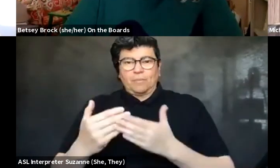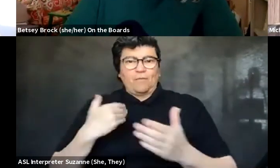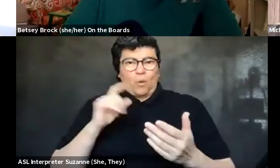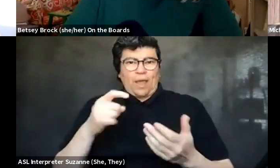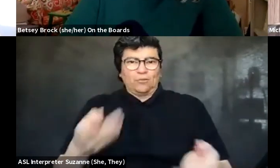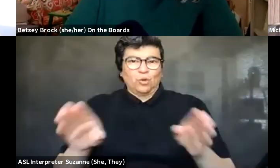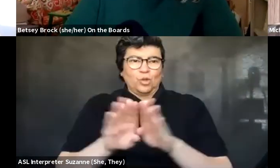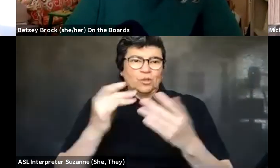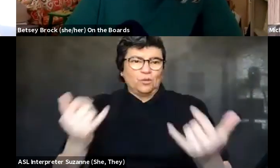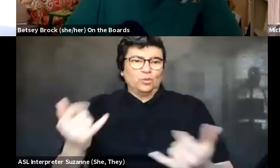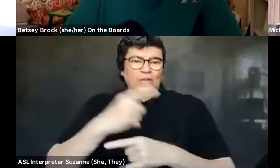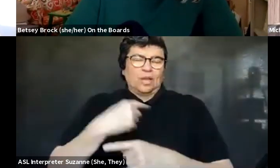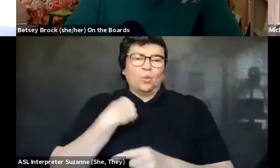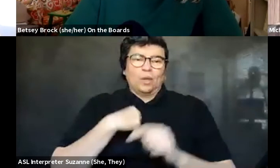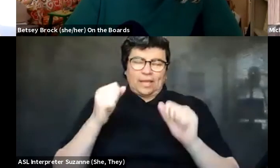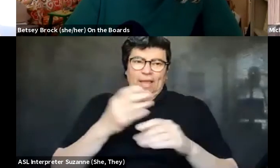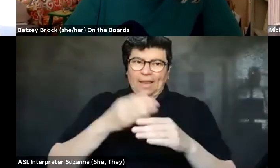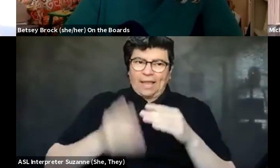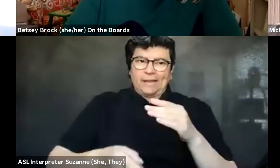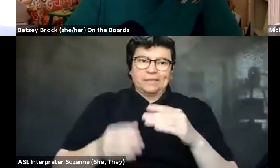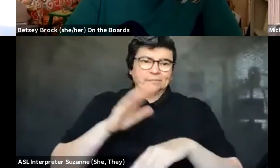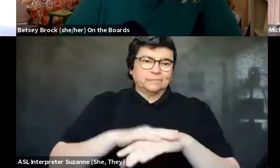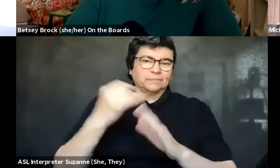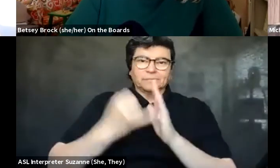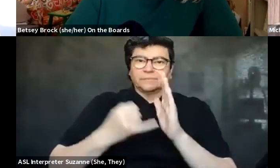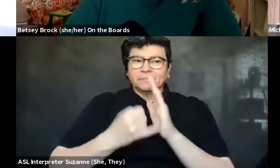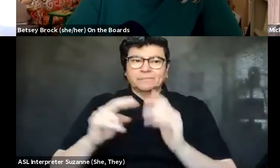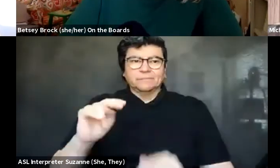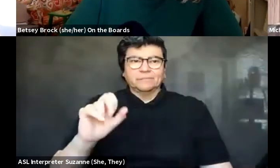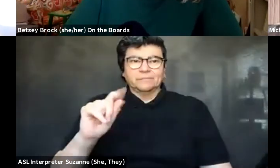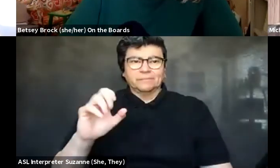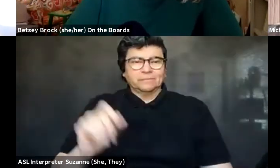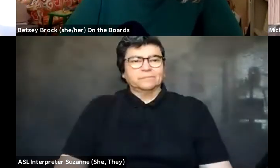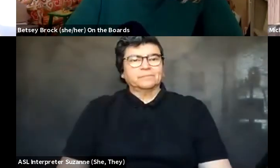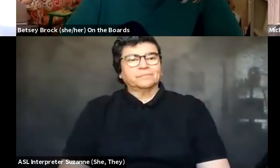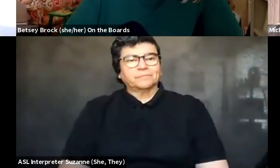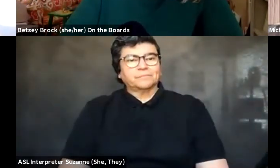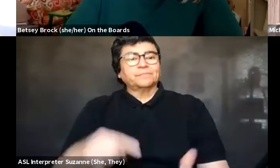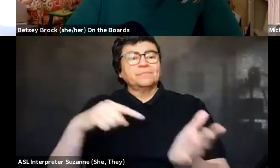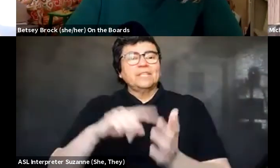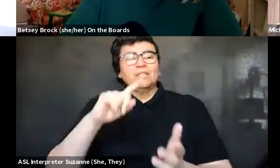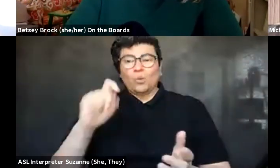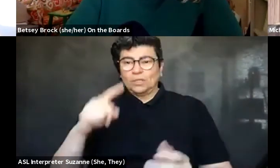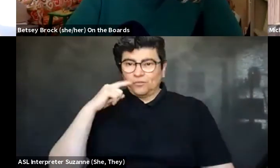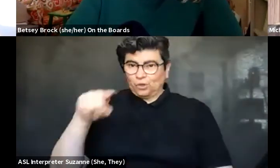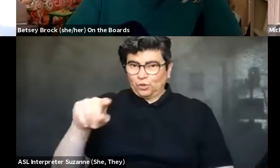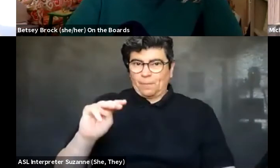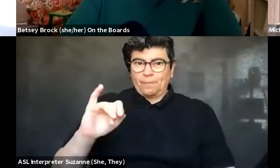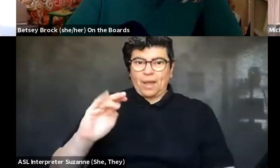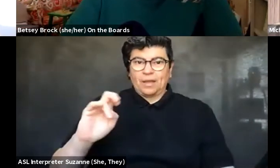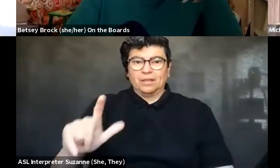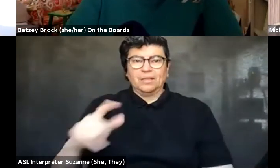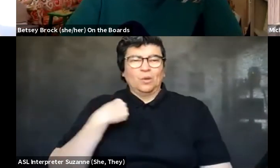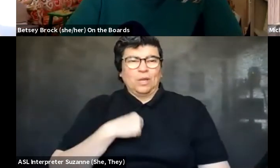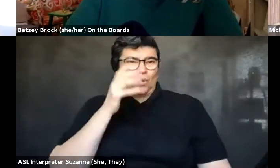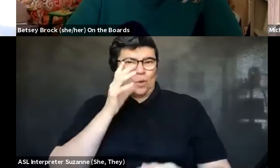today, so that we can really end on an artistic note, just like we began. And this question goes to you as well, Michael. We'll wrap